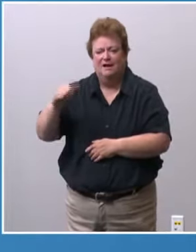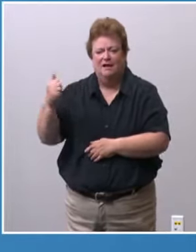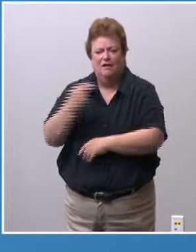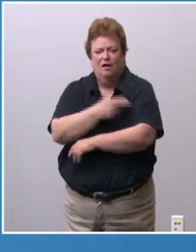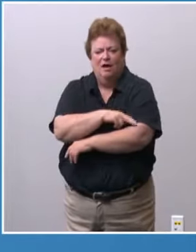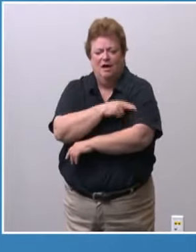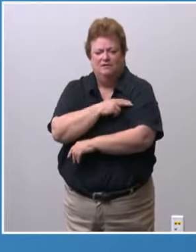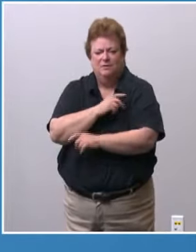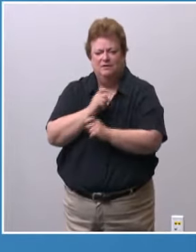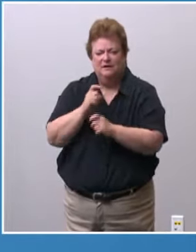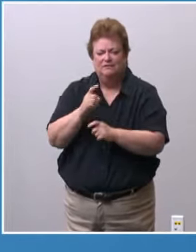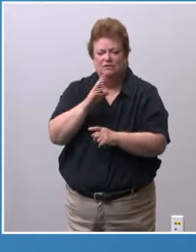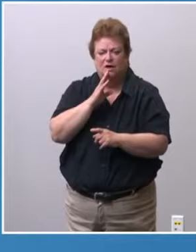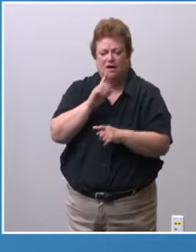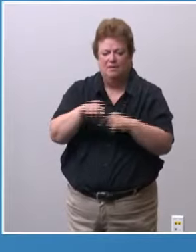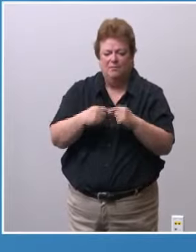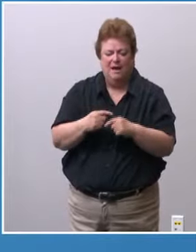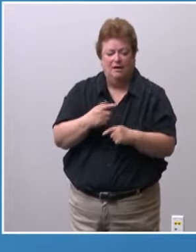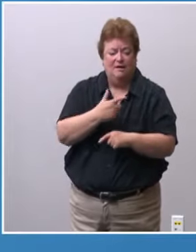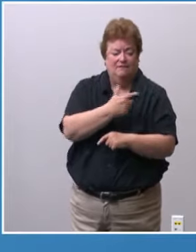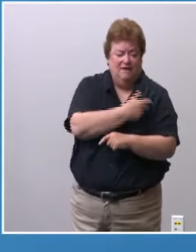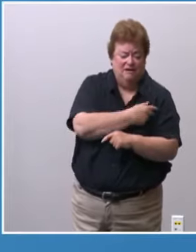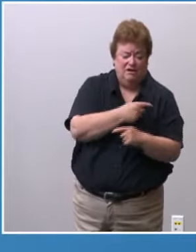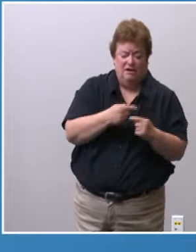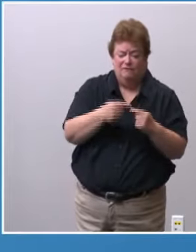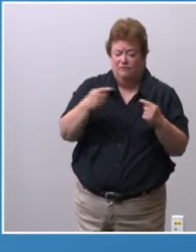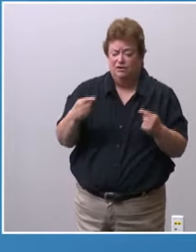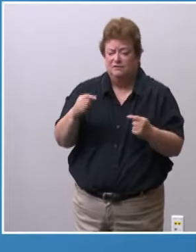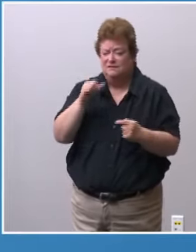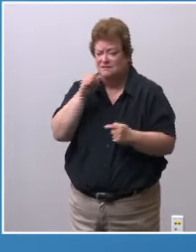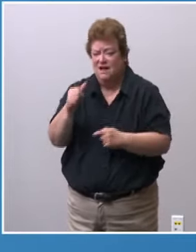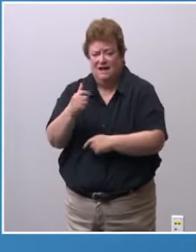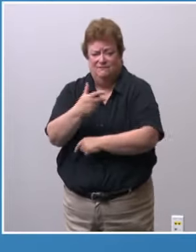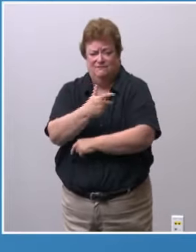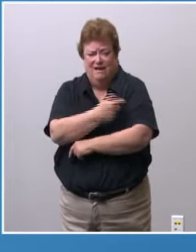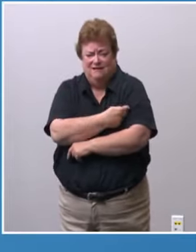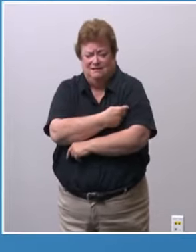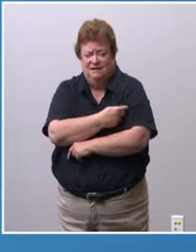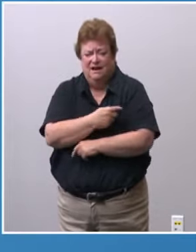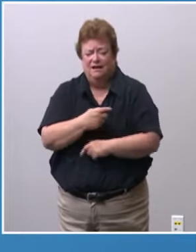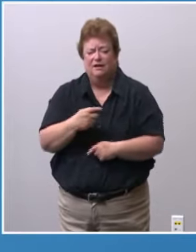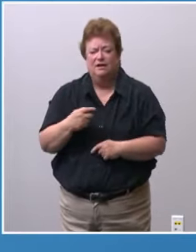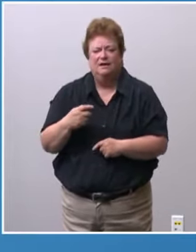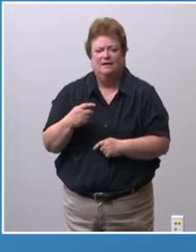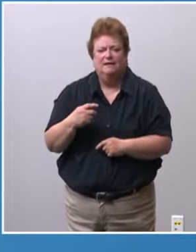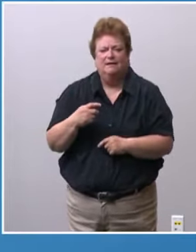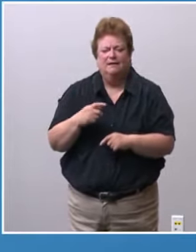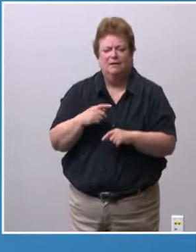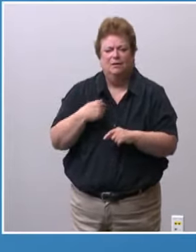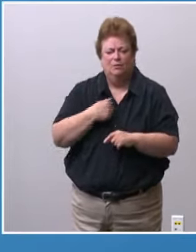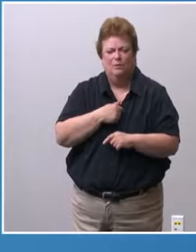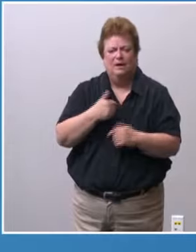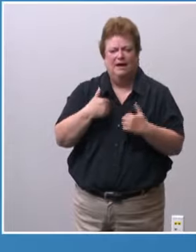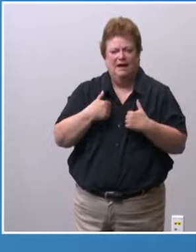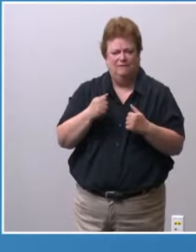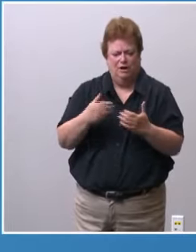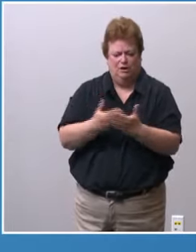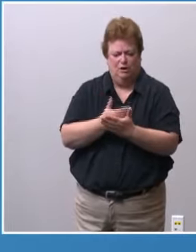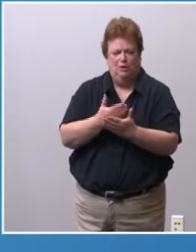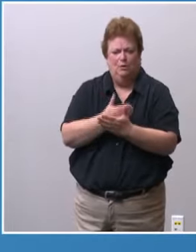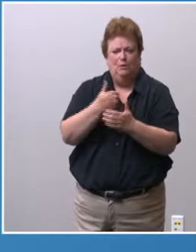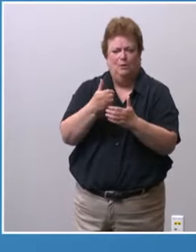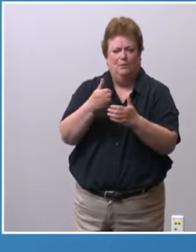talk about vaccinated versus unvaccinated folks. We actually have a new page on